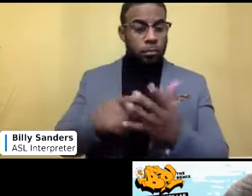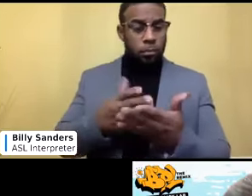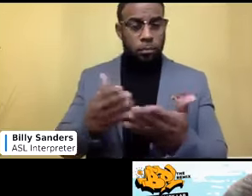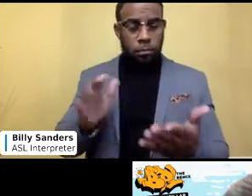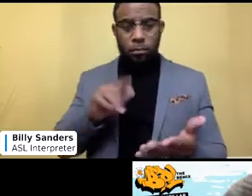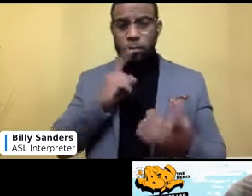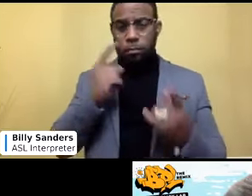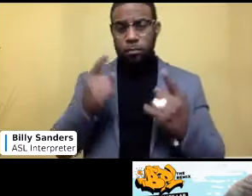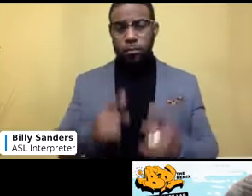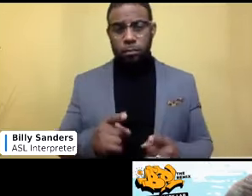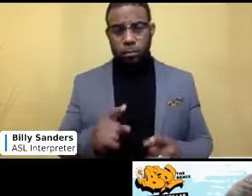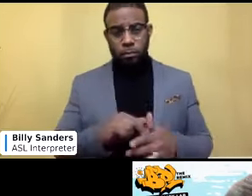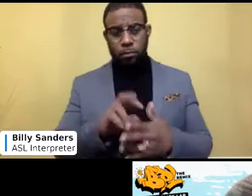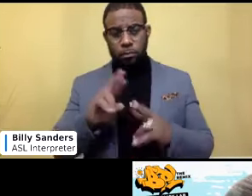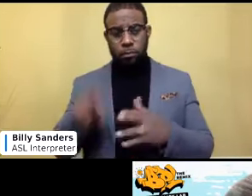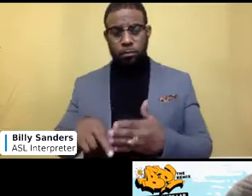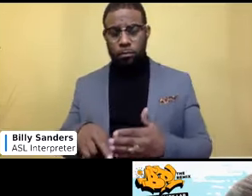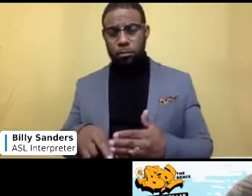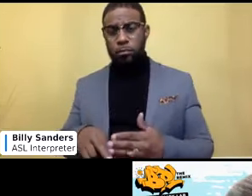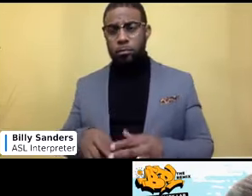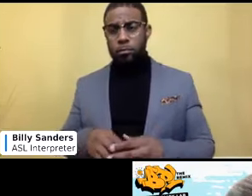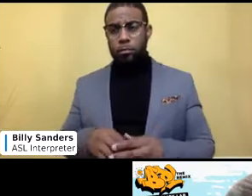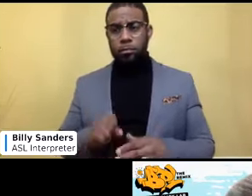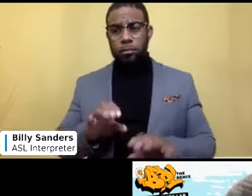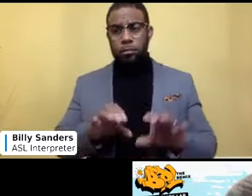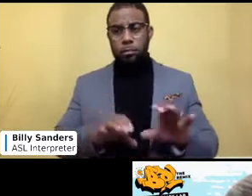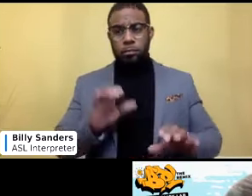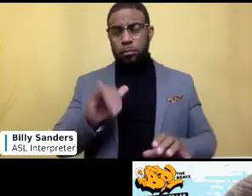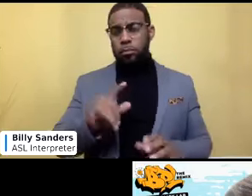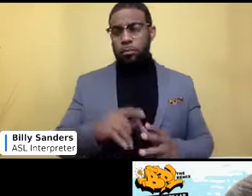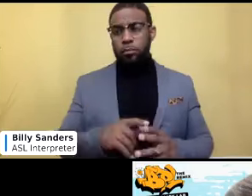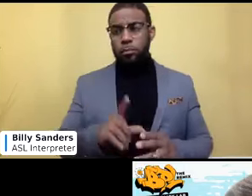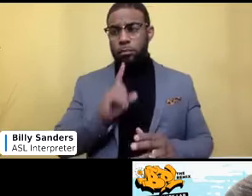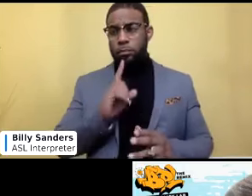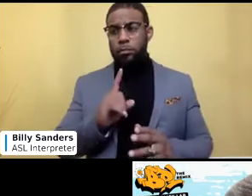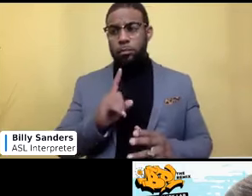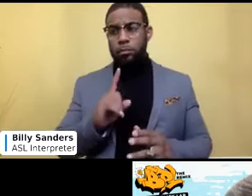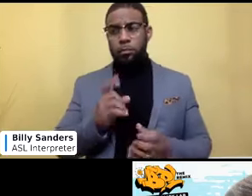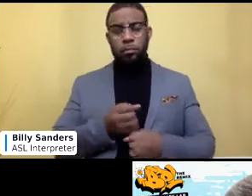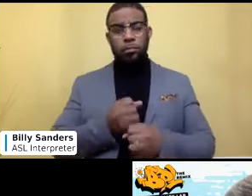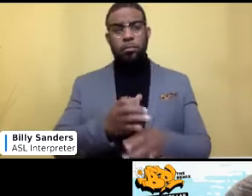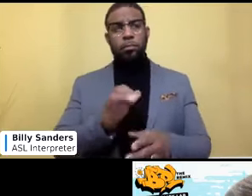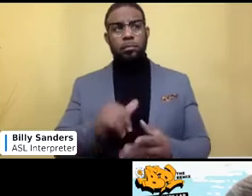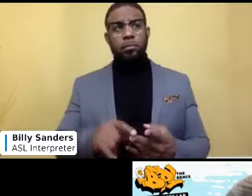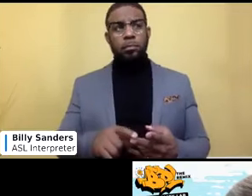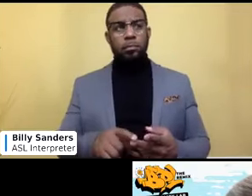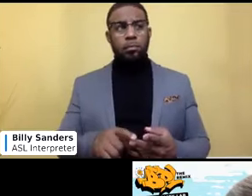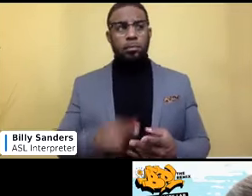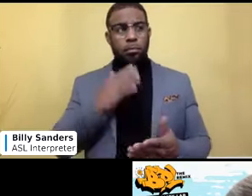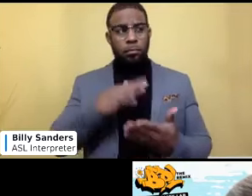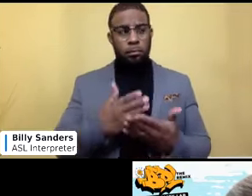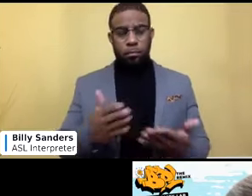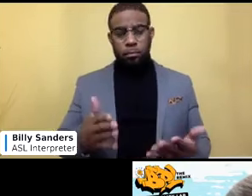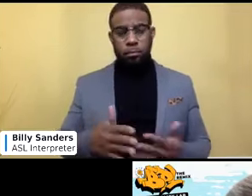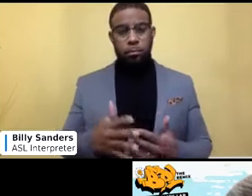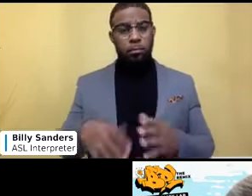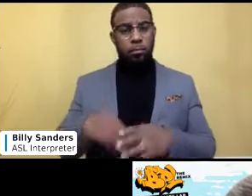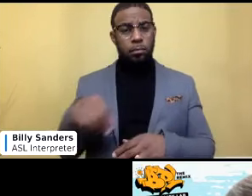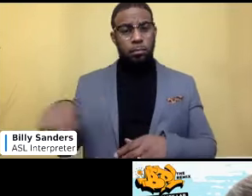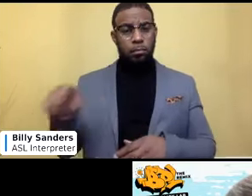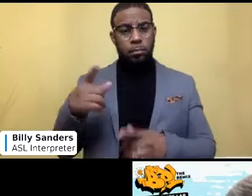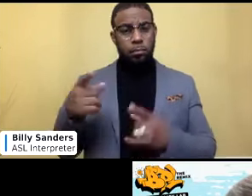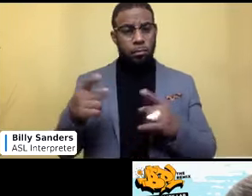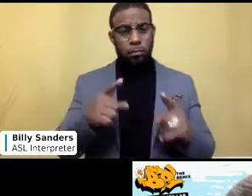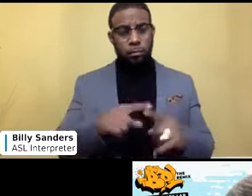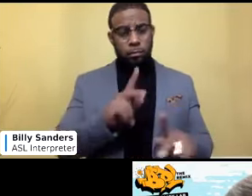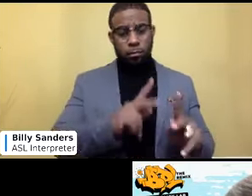that are happening as a result of the destabilization of the Congo that cause bad things outside of what happens